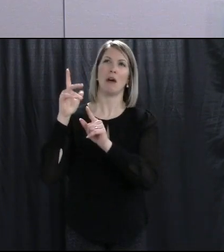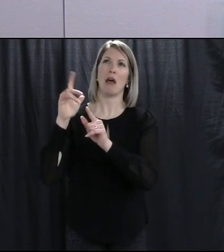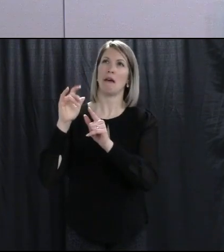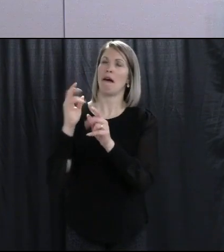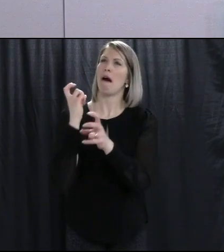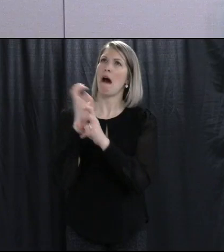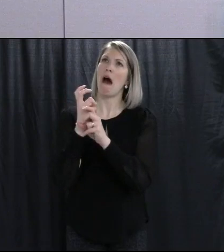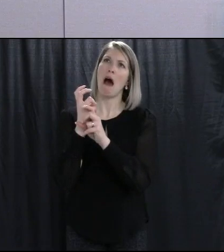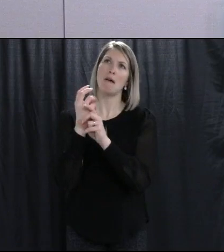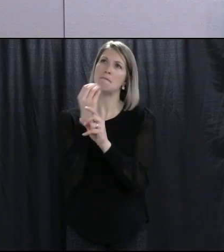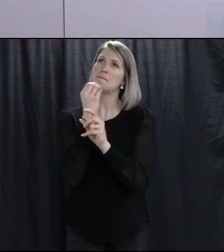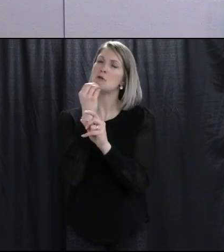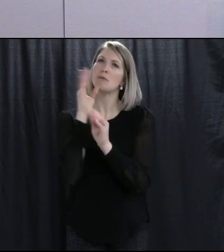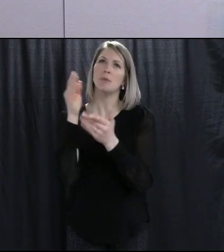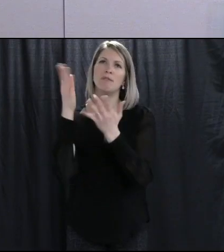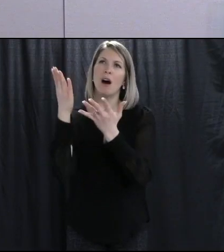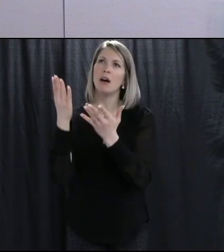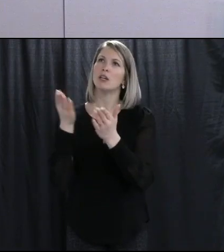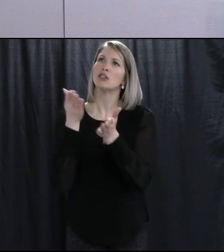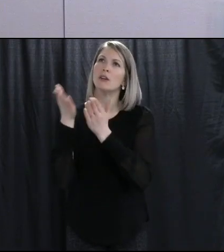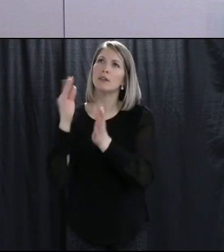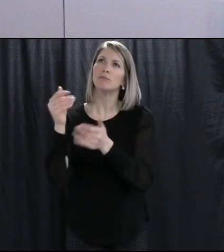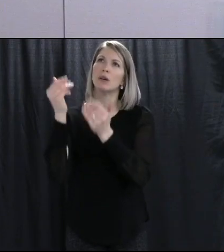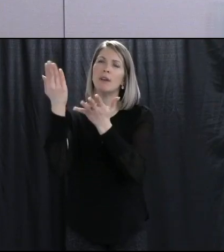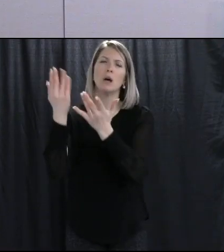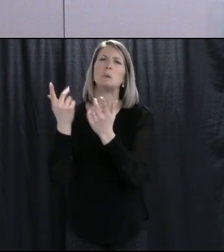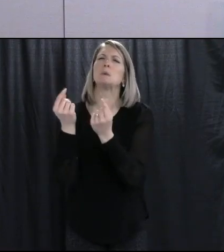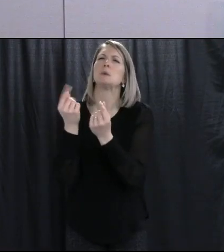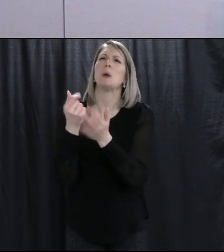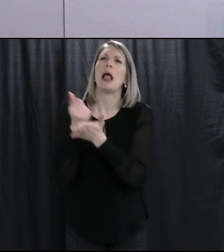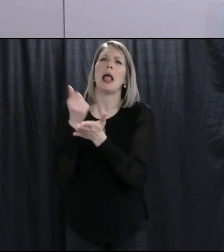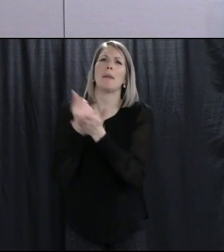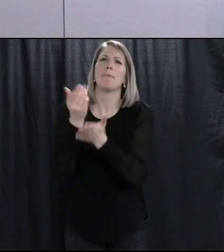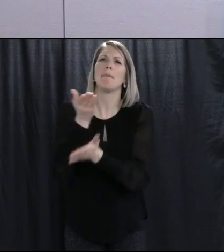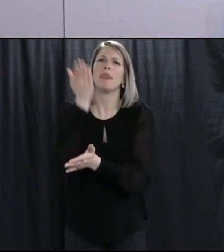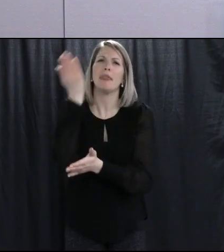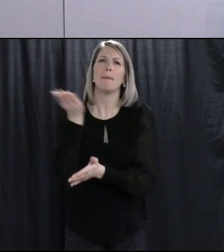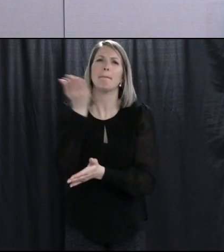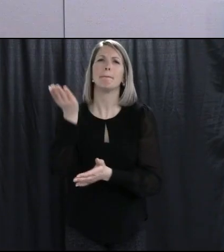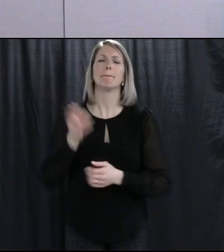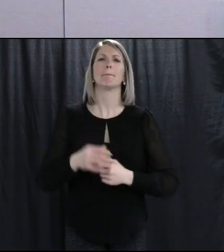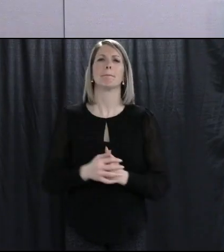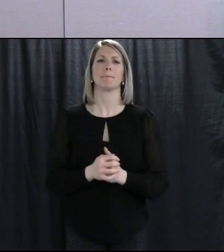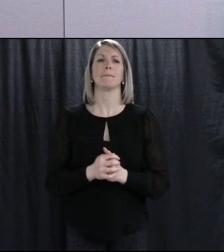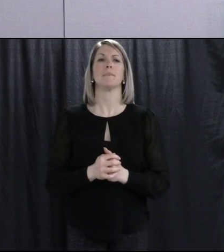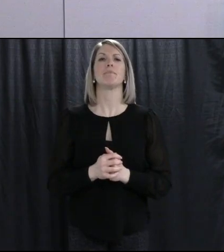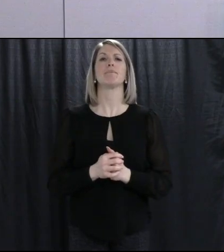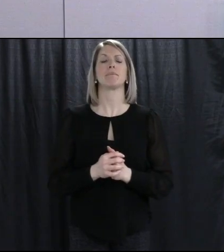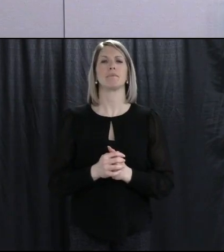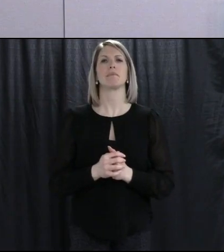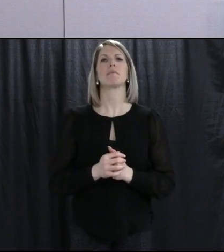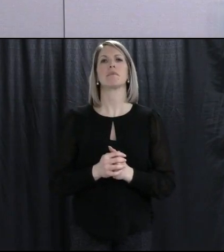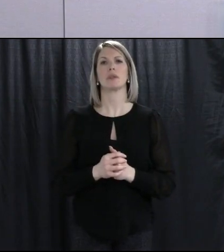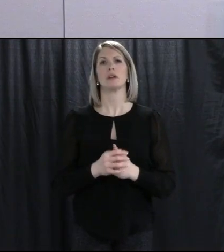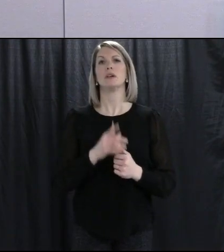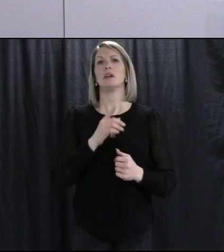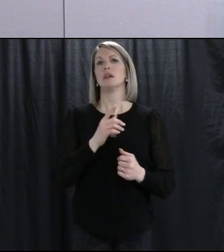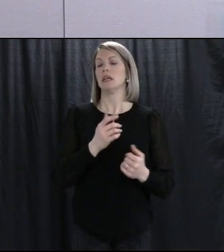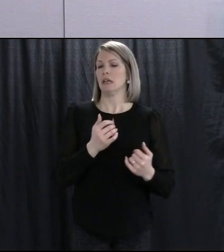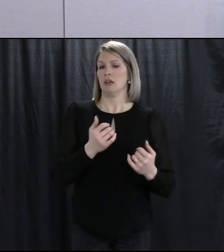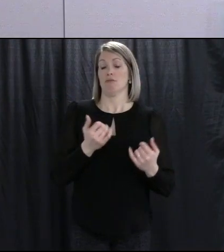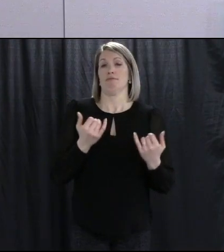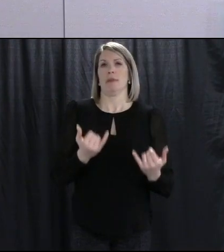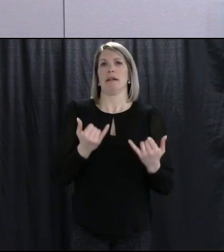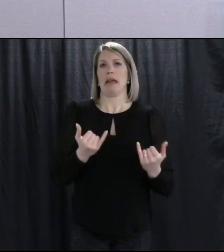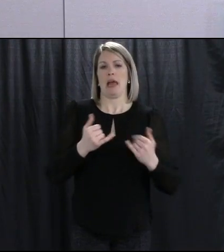accessibility access? Well, first of all, the measures that are in place with Indigenous communities are really no different than